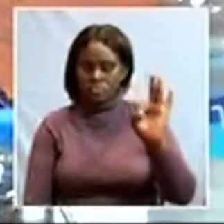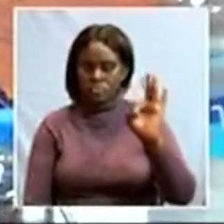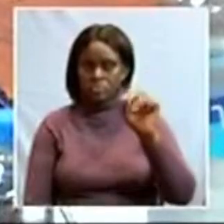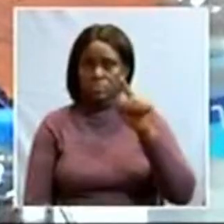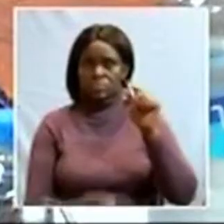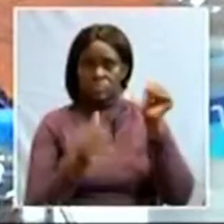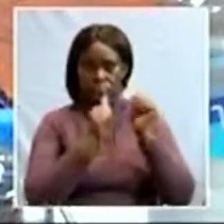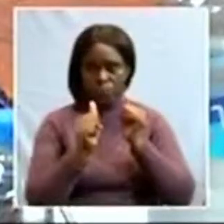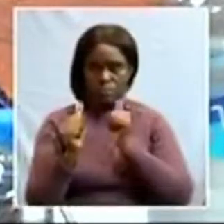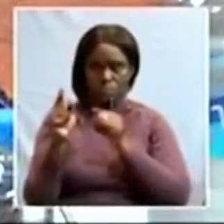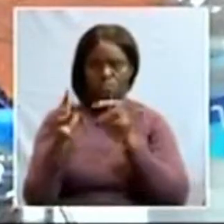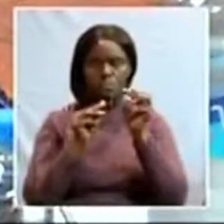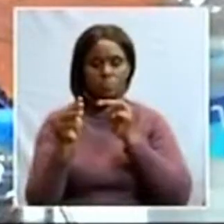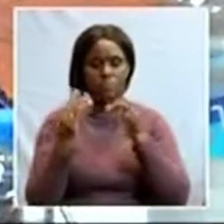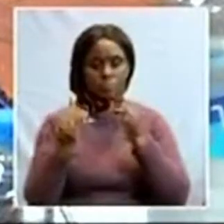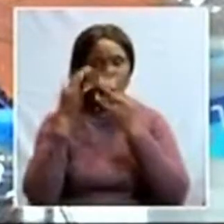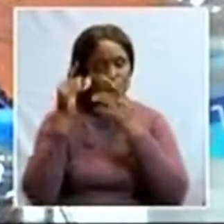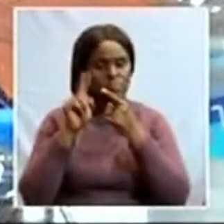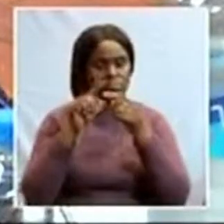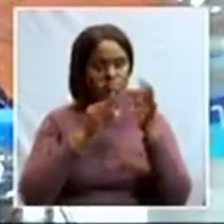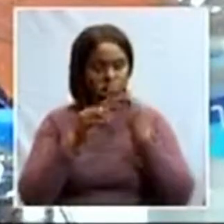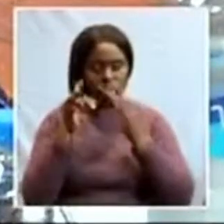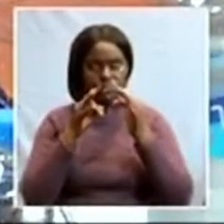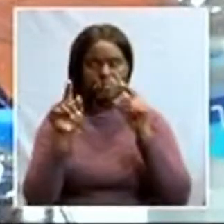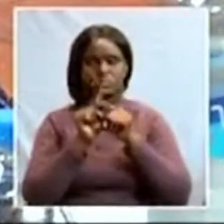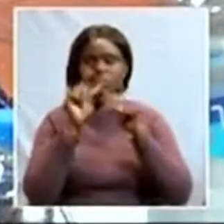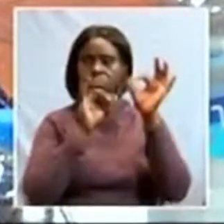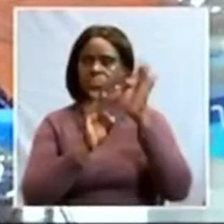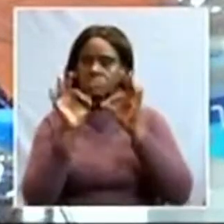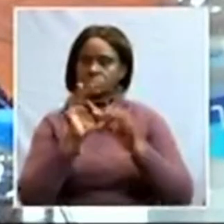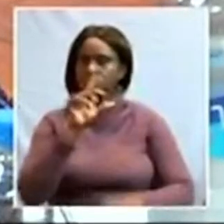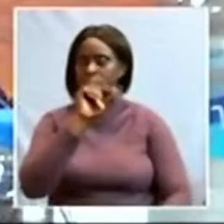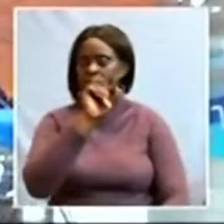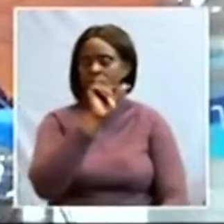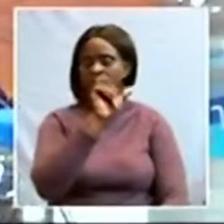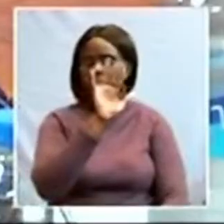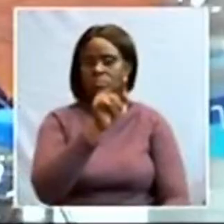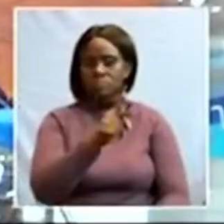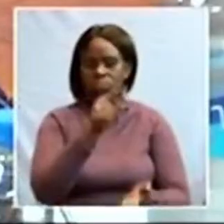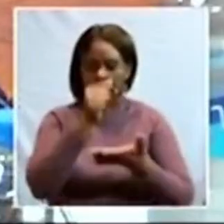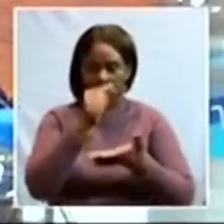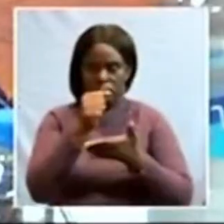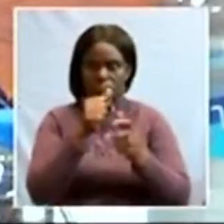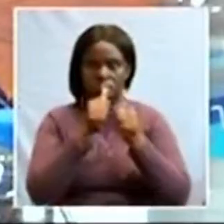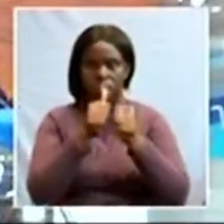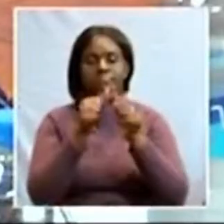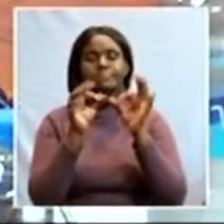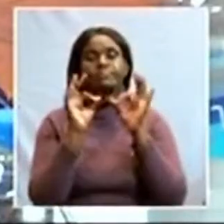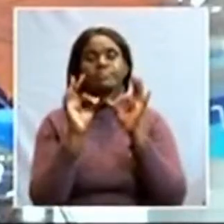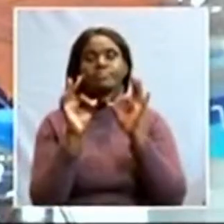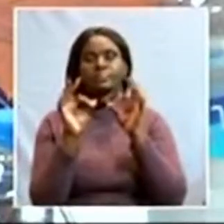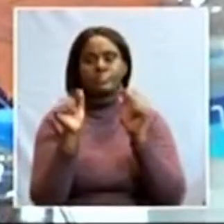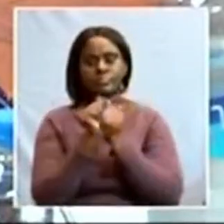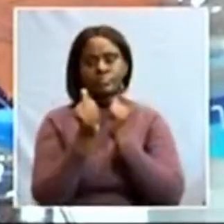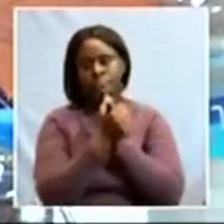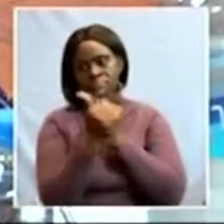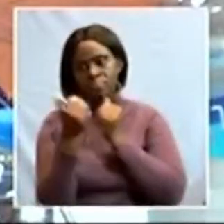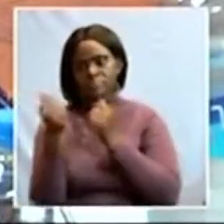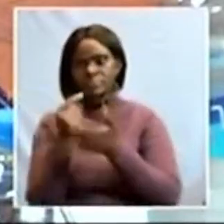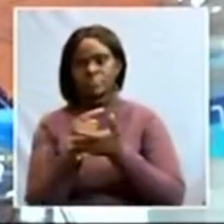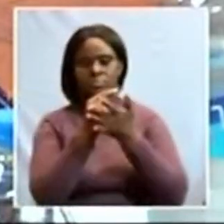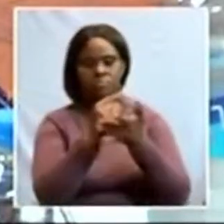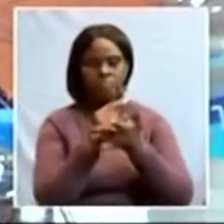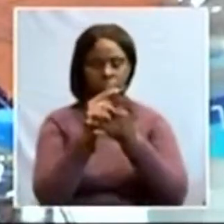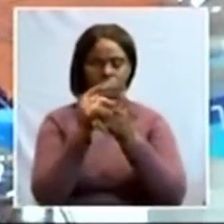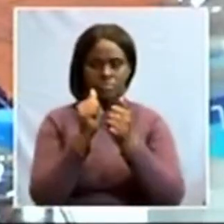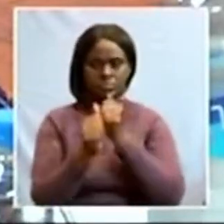taken. Management wishes to state that it has adjusted the 2025 budget accordingly. Other grants, that